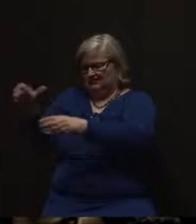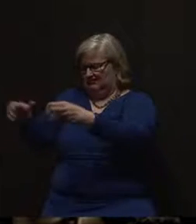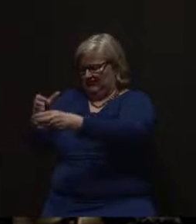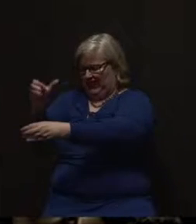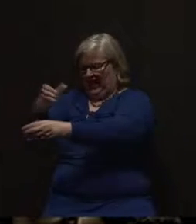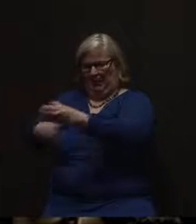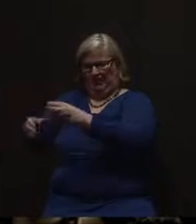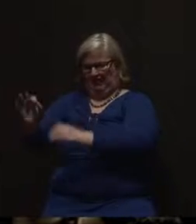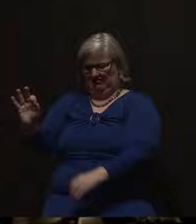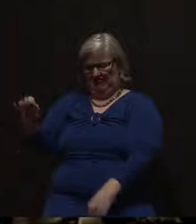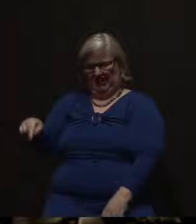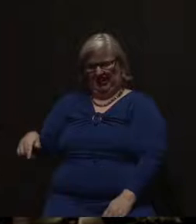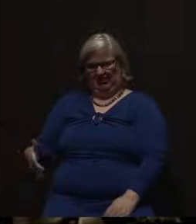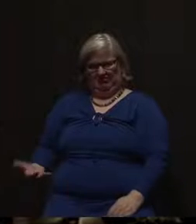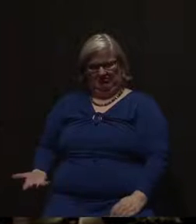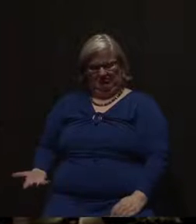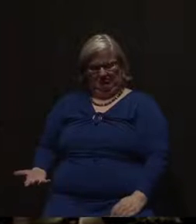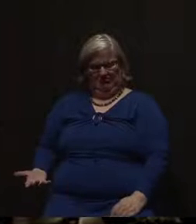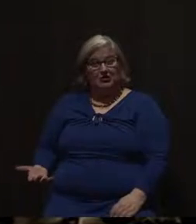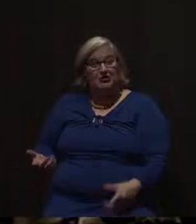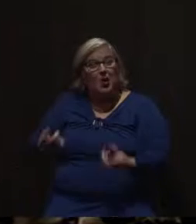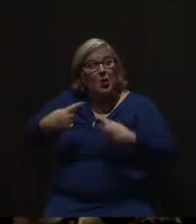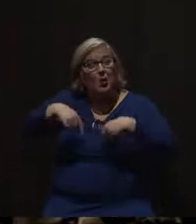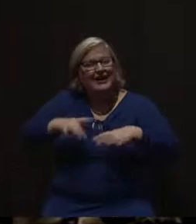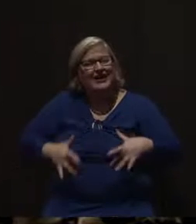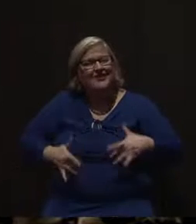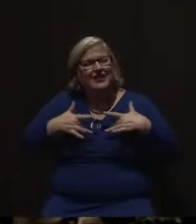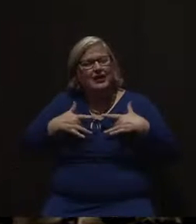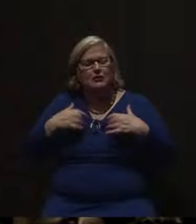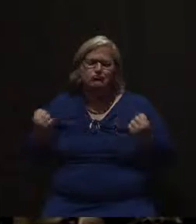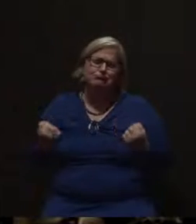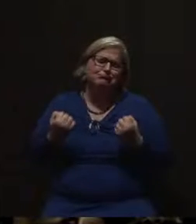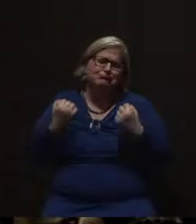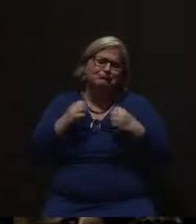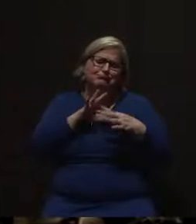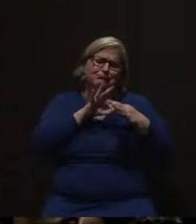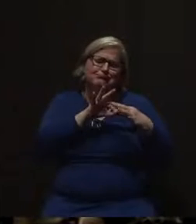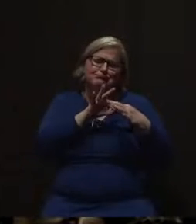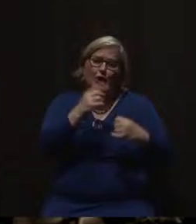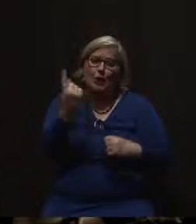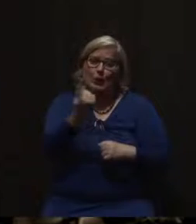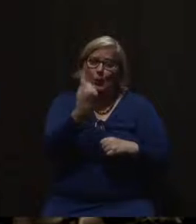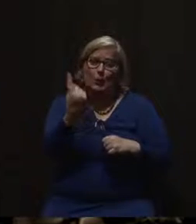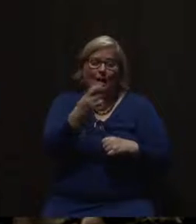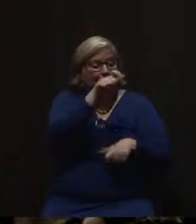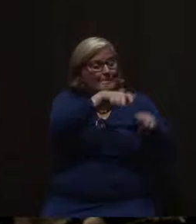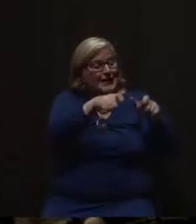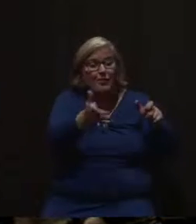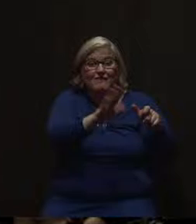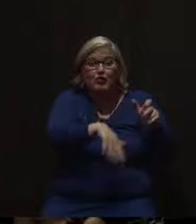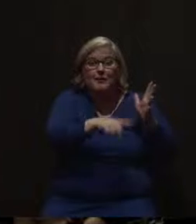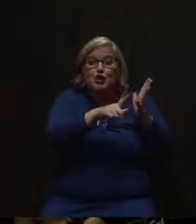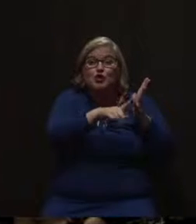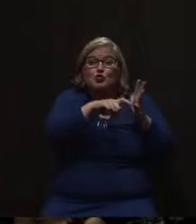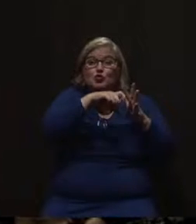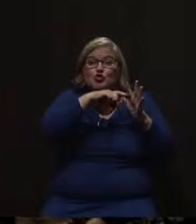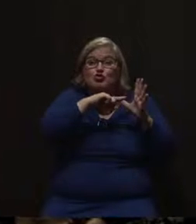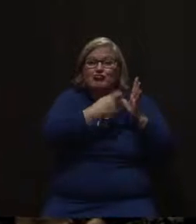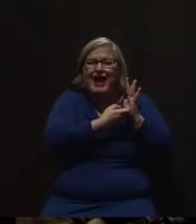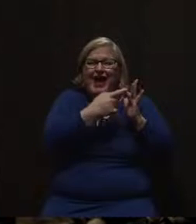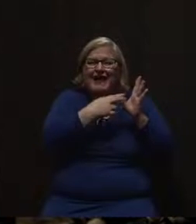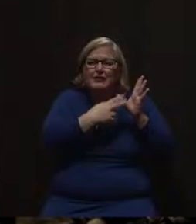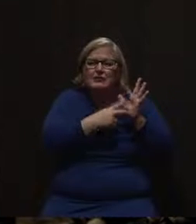with refugees from Ukraine. That's brilliant. Let's keep that up. However, at the same time, refugees from